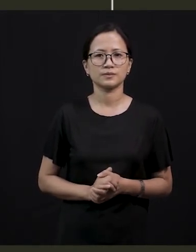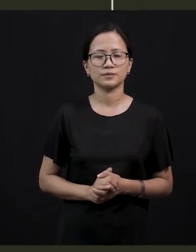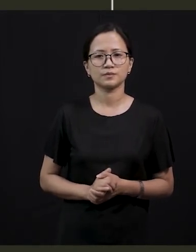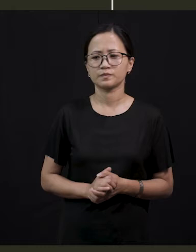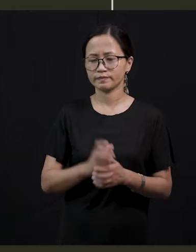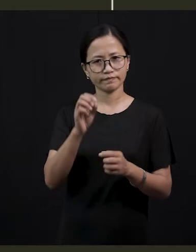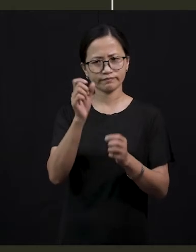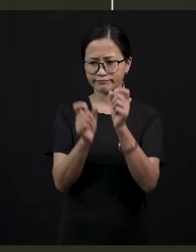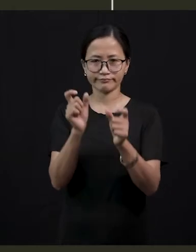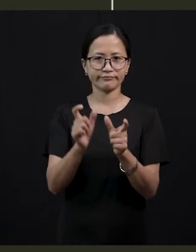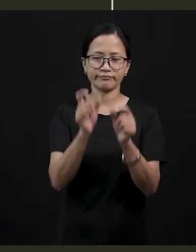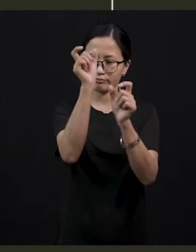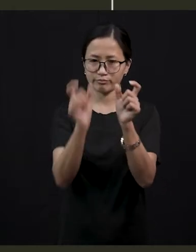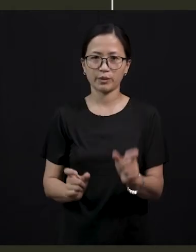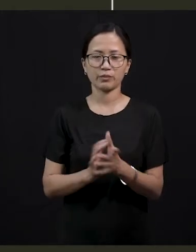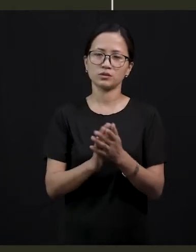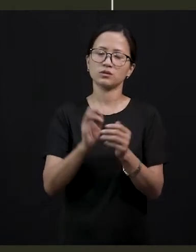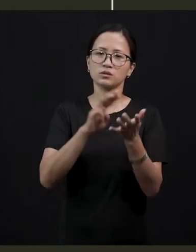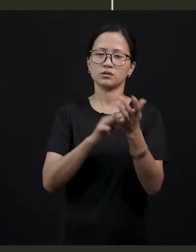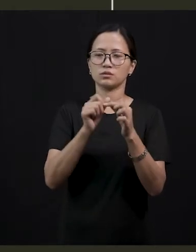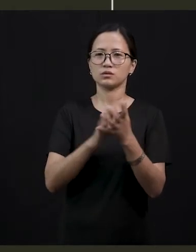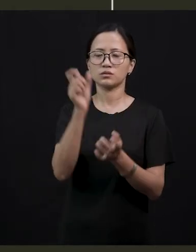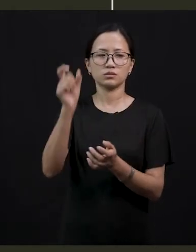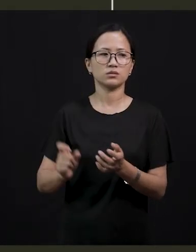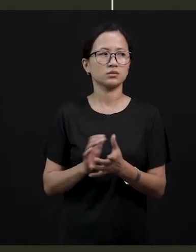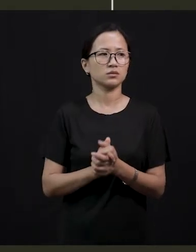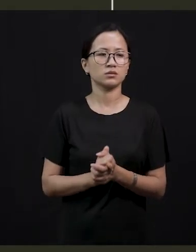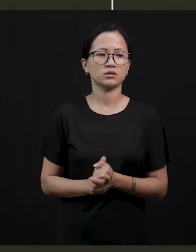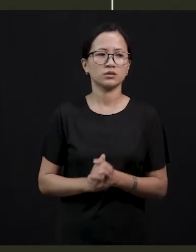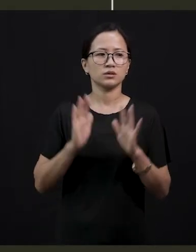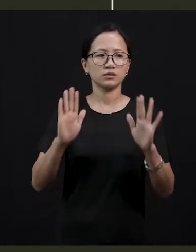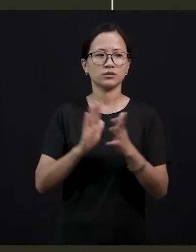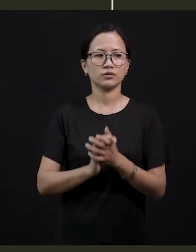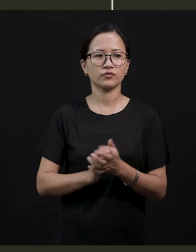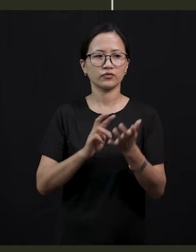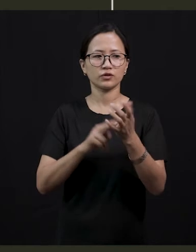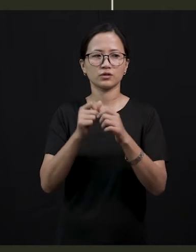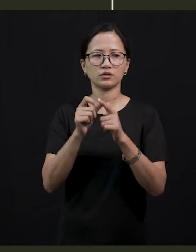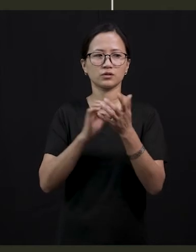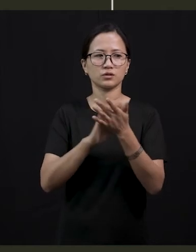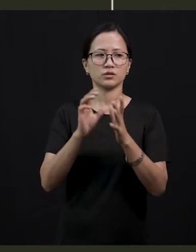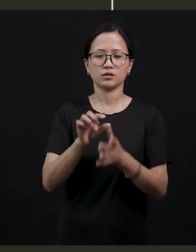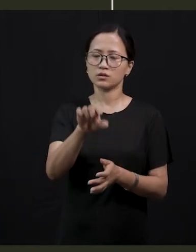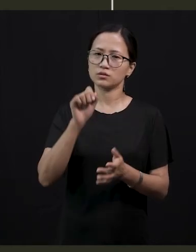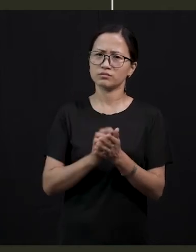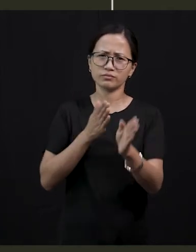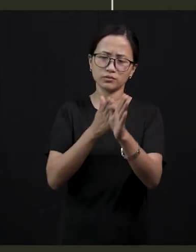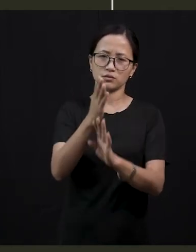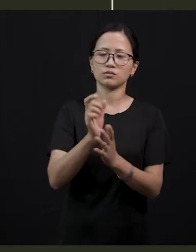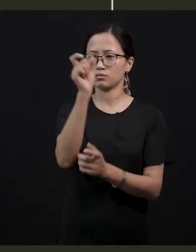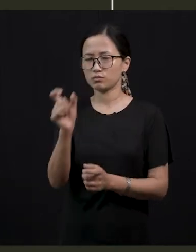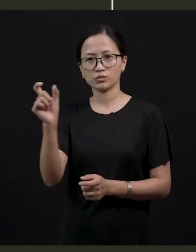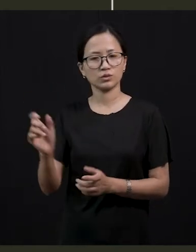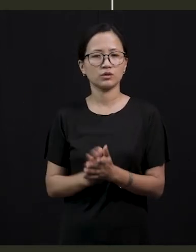So members of the legislative assembly, that we also call in Hindi as Vidhan Sabha. These members are elected directly by the